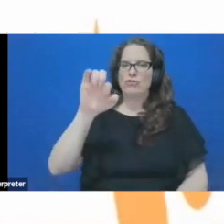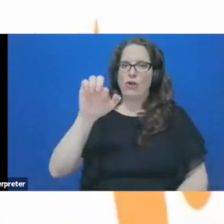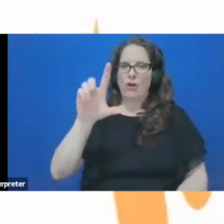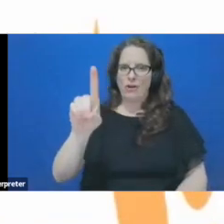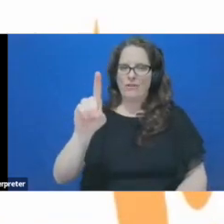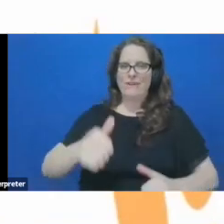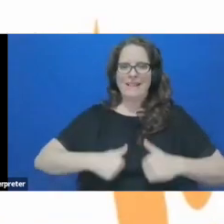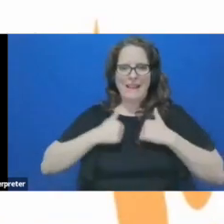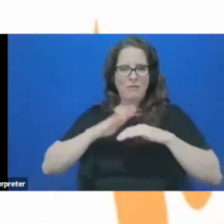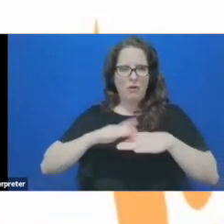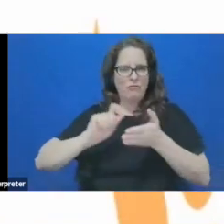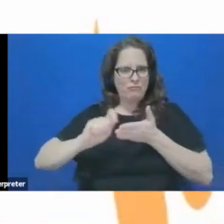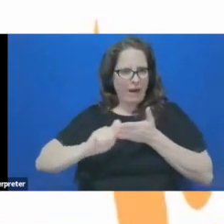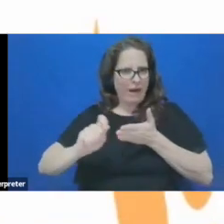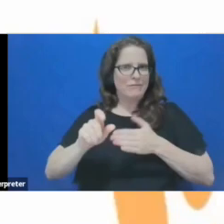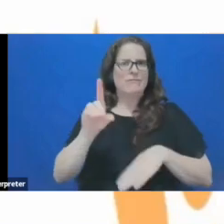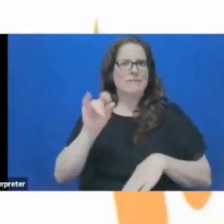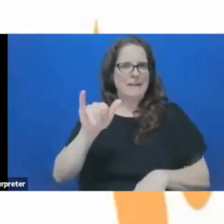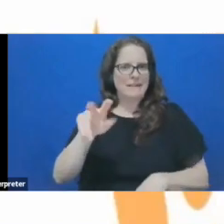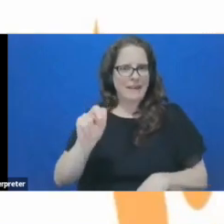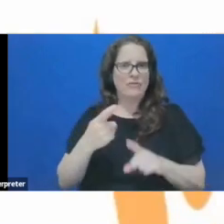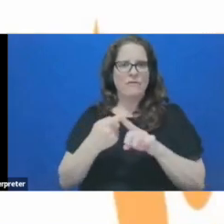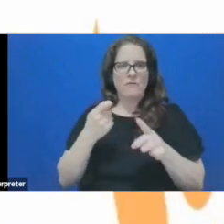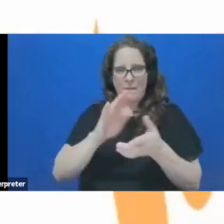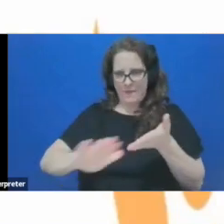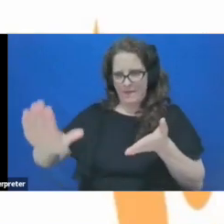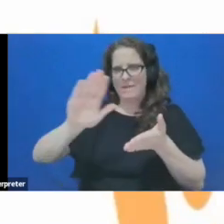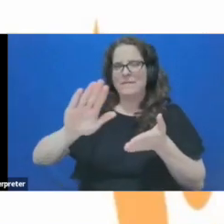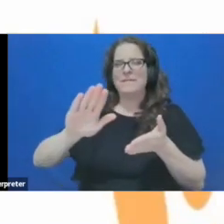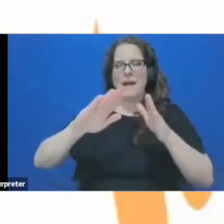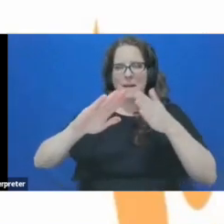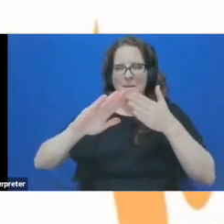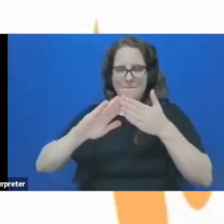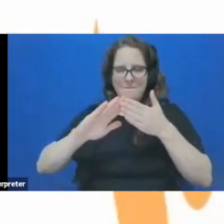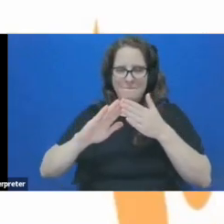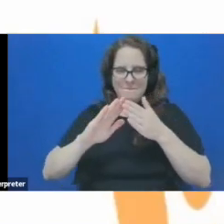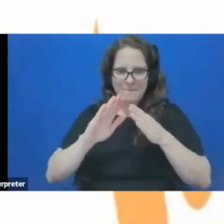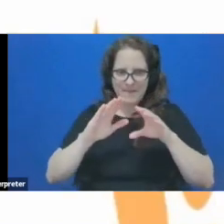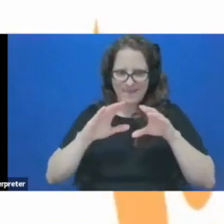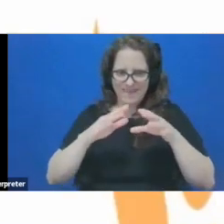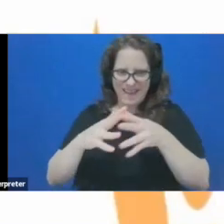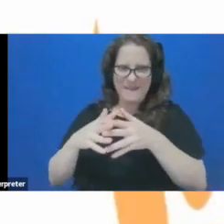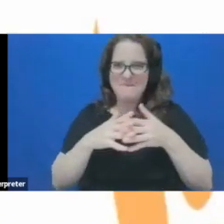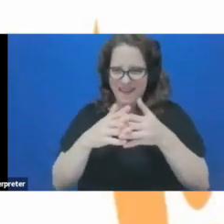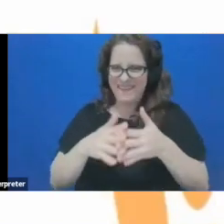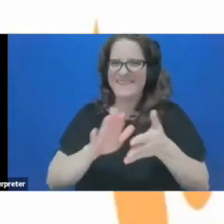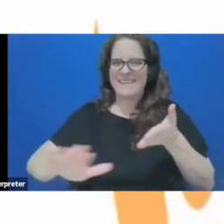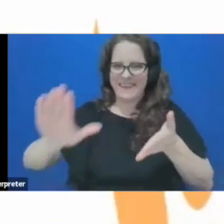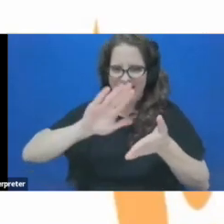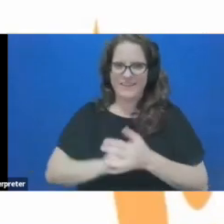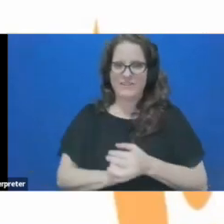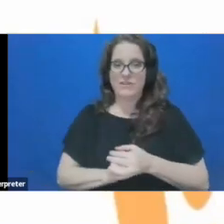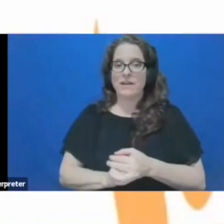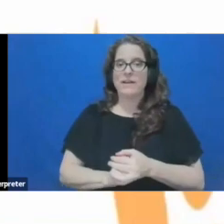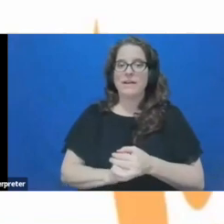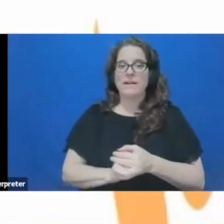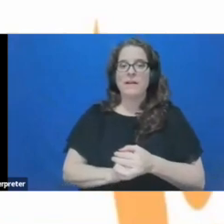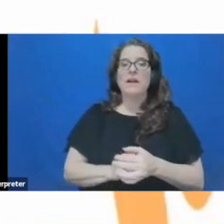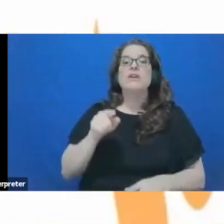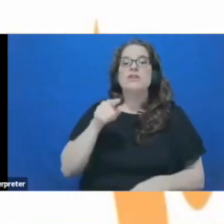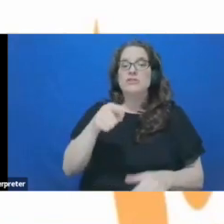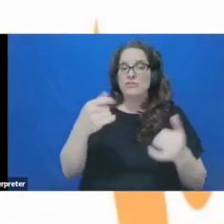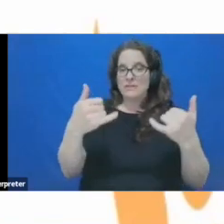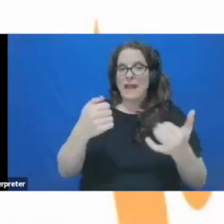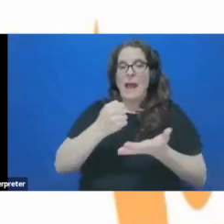Hughes is a past board member of the Greater Washington Association for Insurance and a financial advisor, and currently sits on the